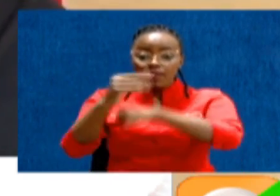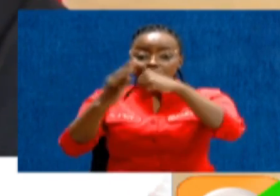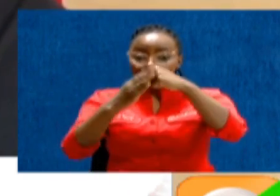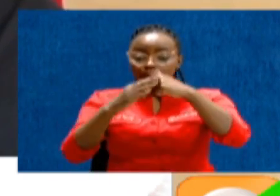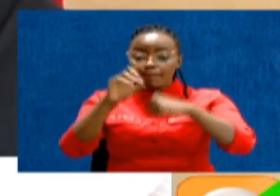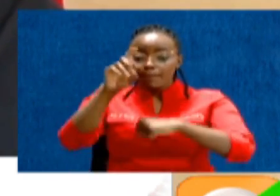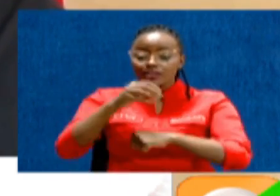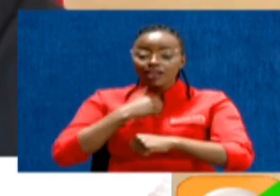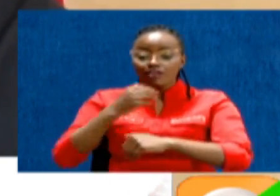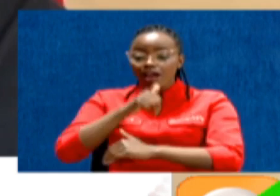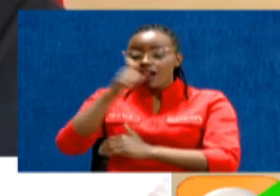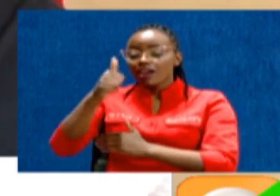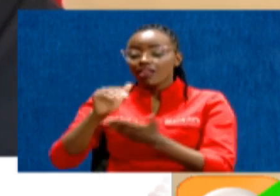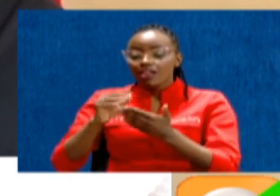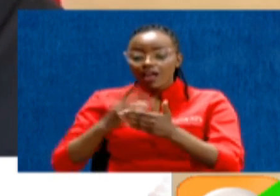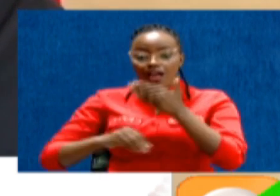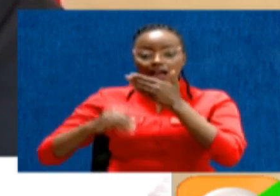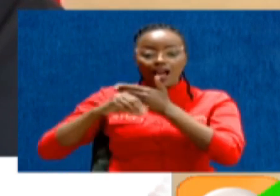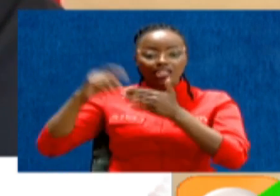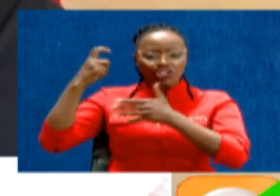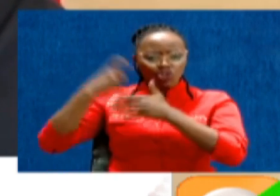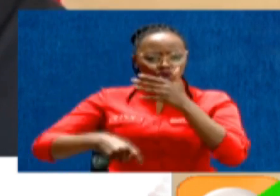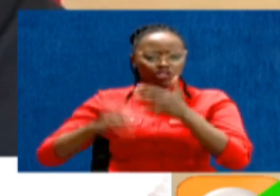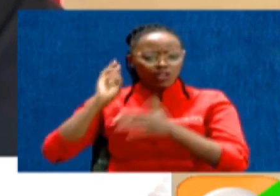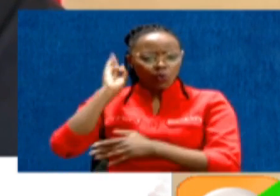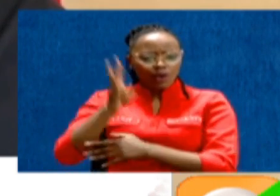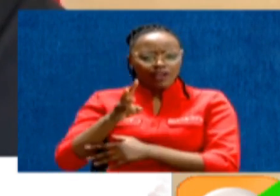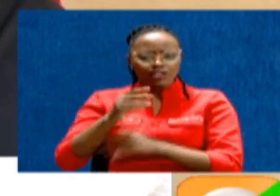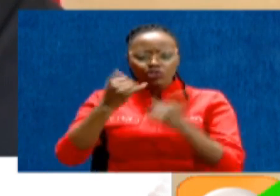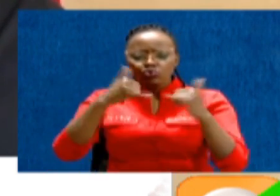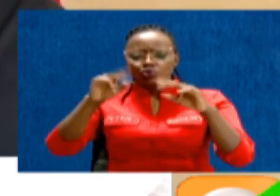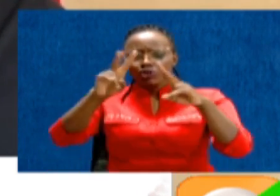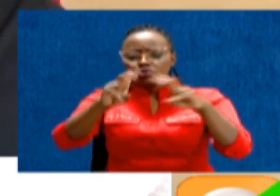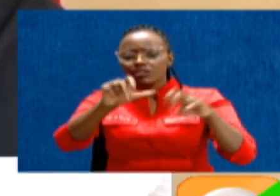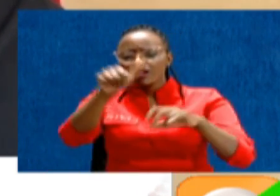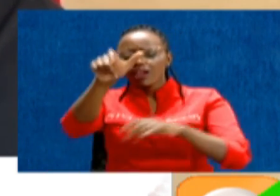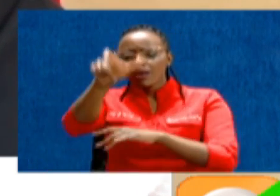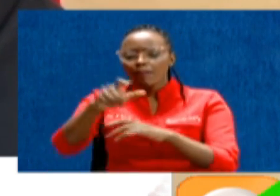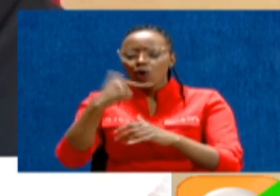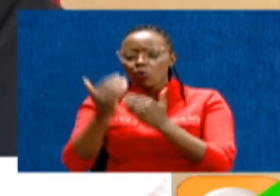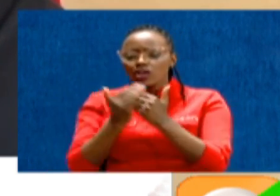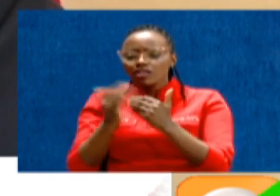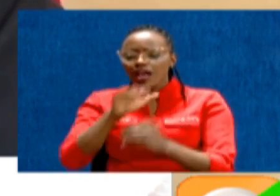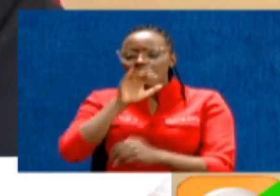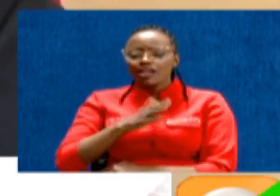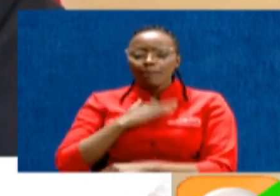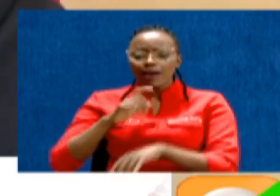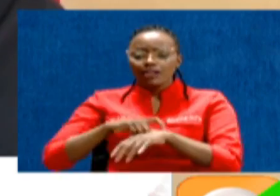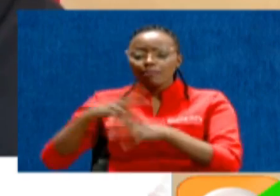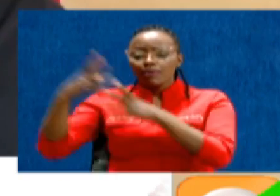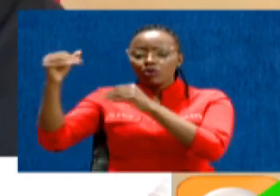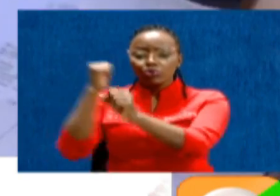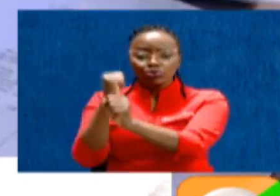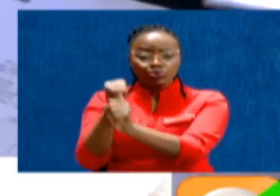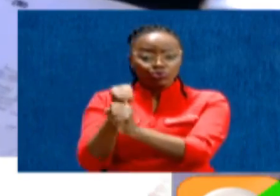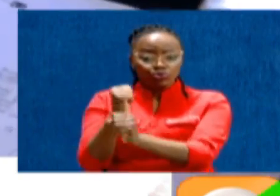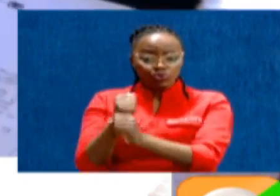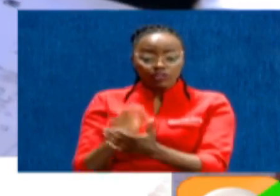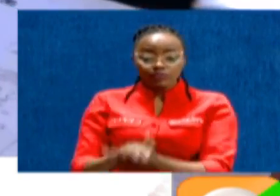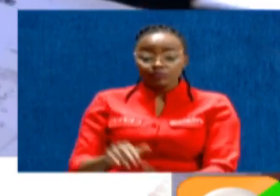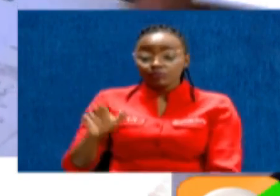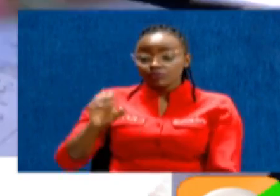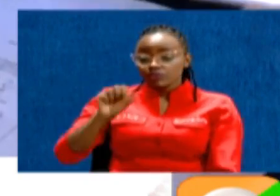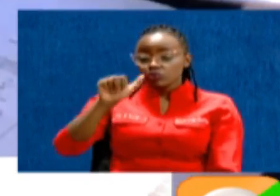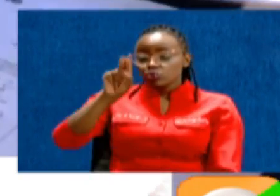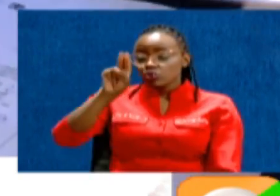cost of finding someone who can take care of my son when I'm out there hustling. Susan, Mary, and many